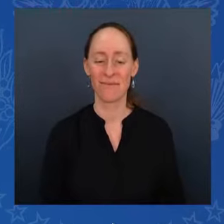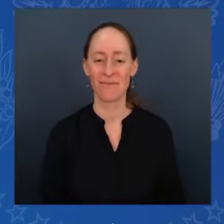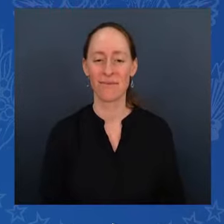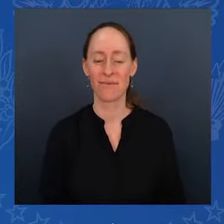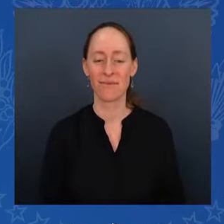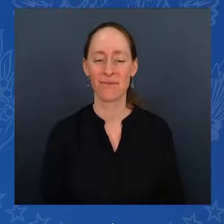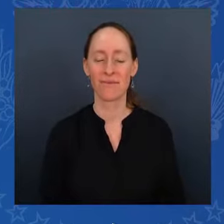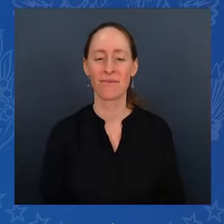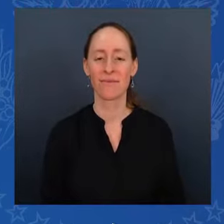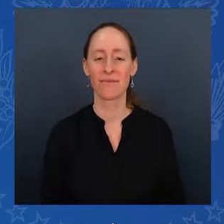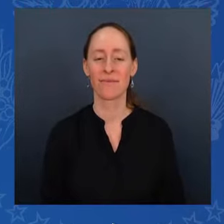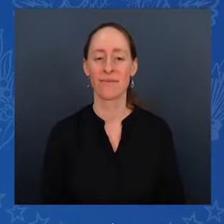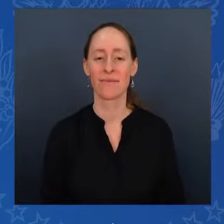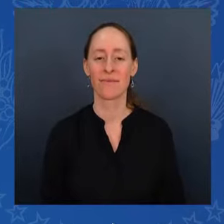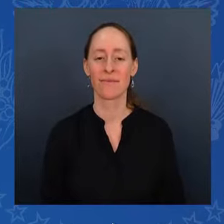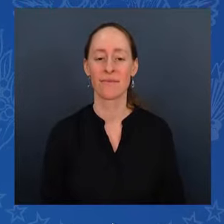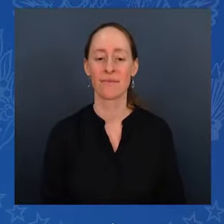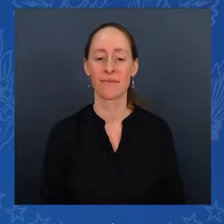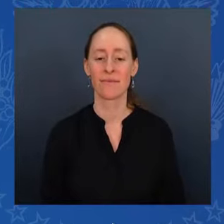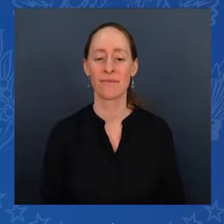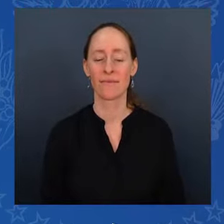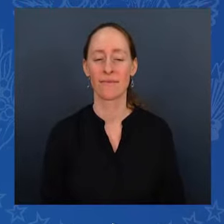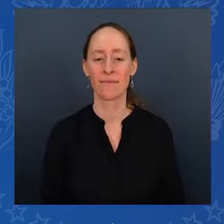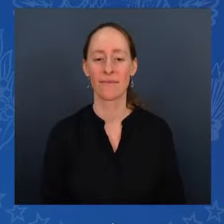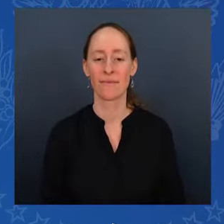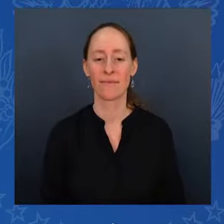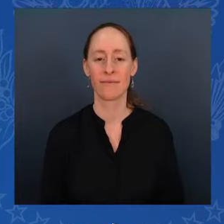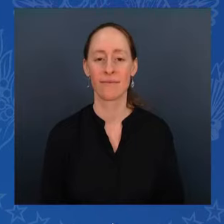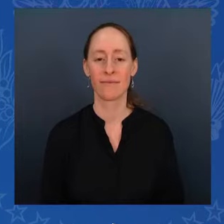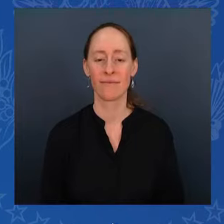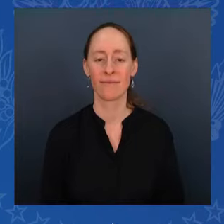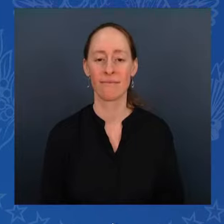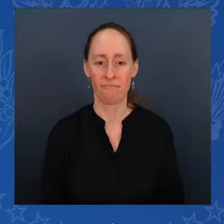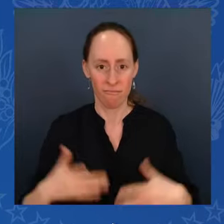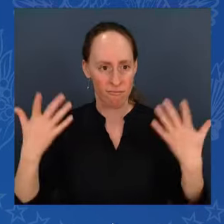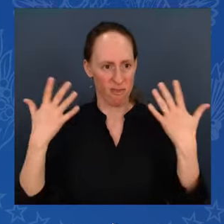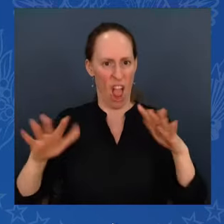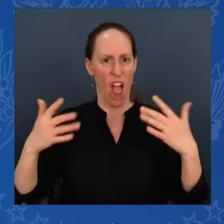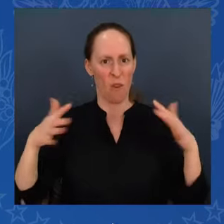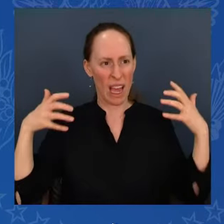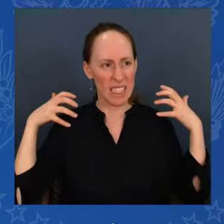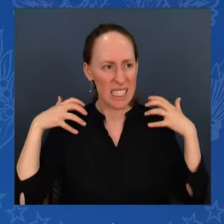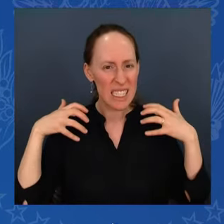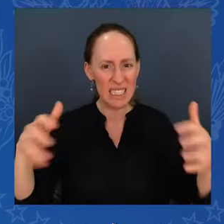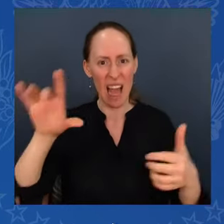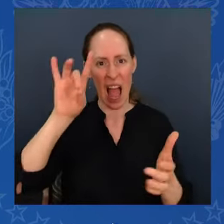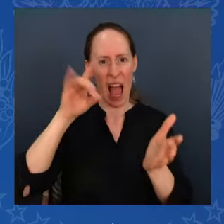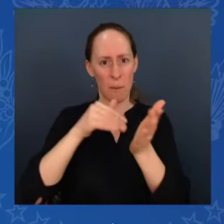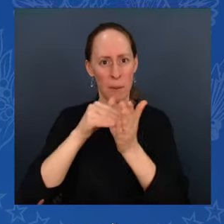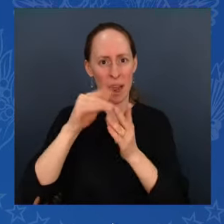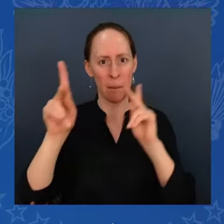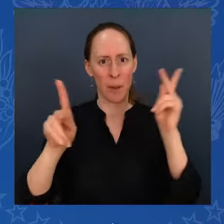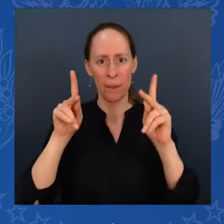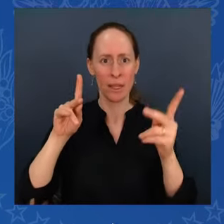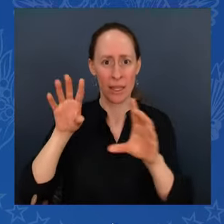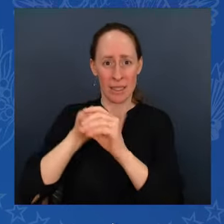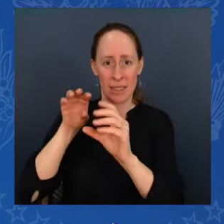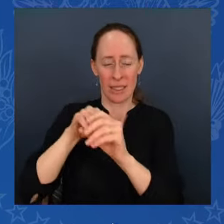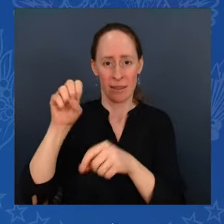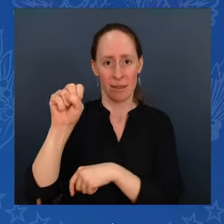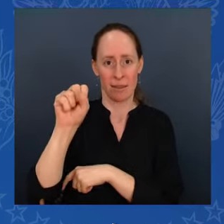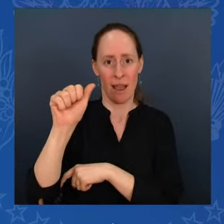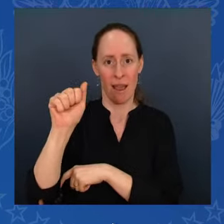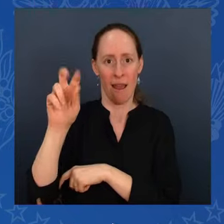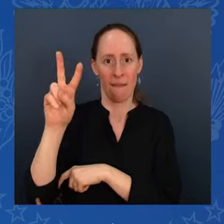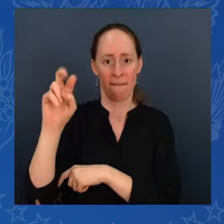And already, close to 8 million Americans have enrolled in the SAVE plan, including 135,000 here in